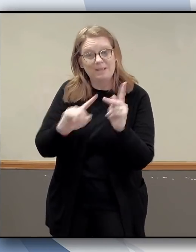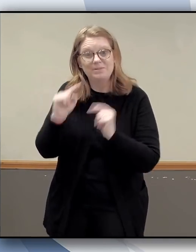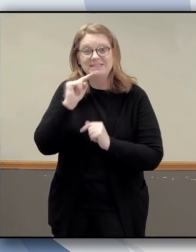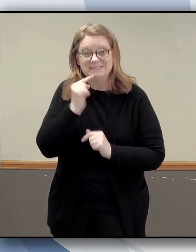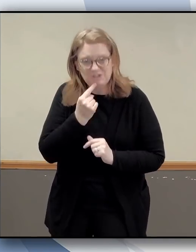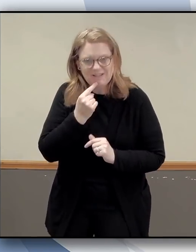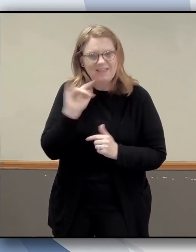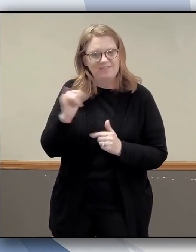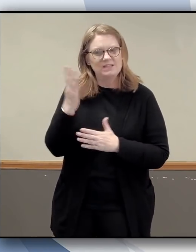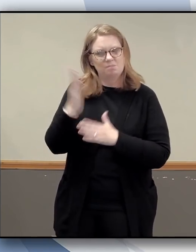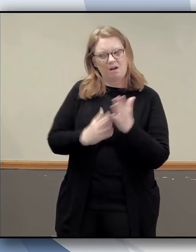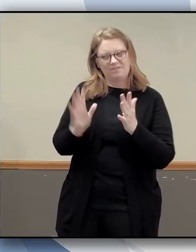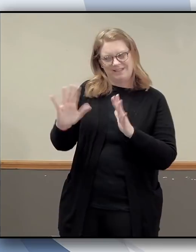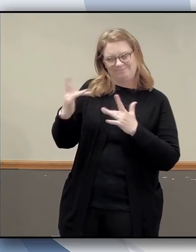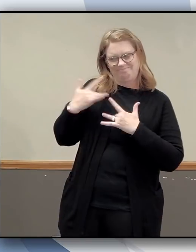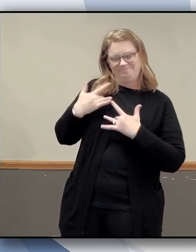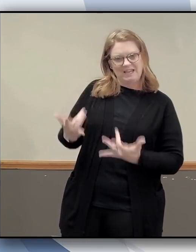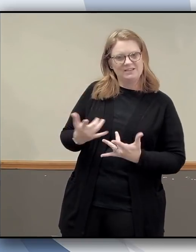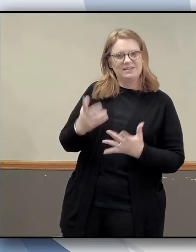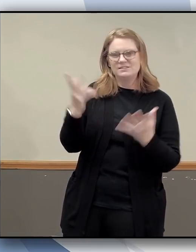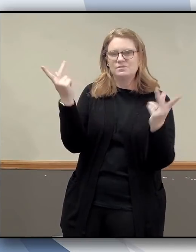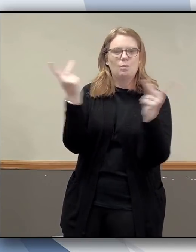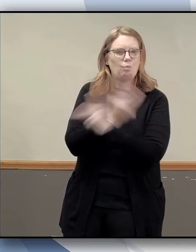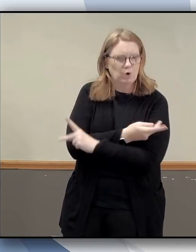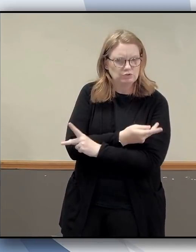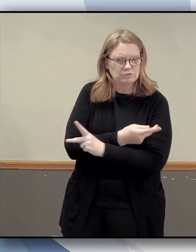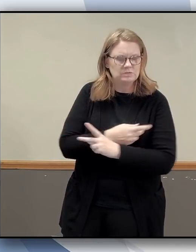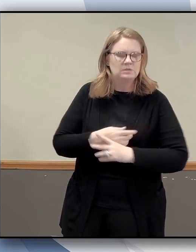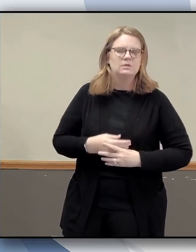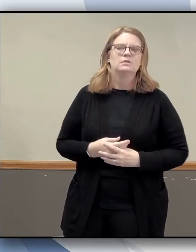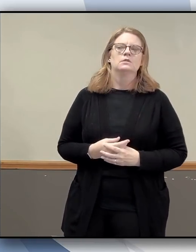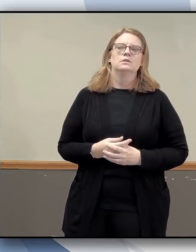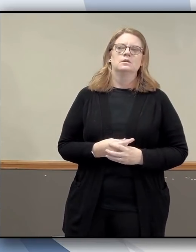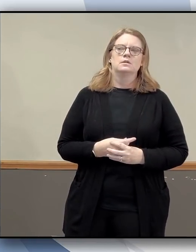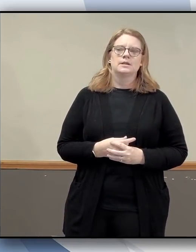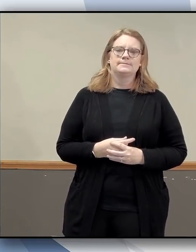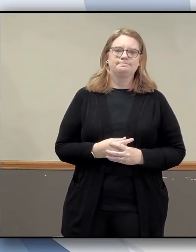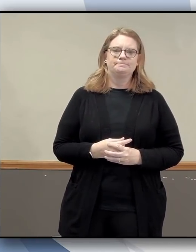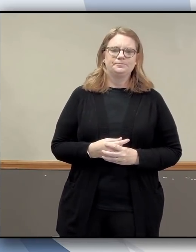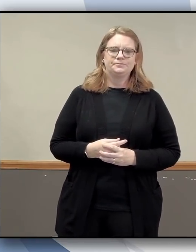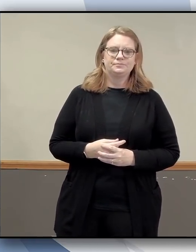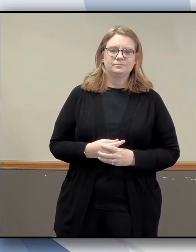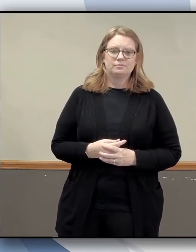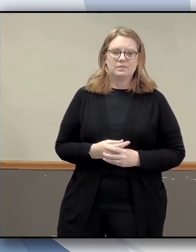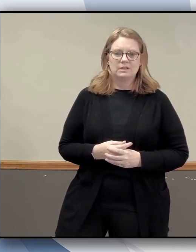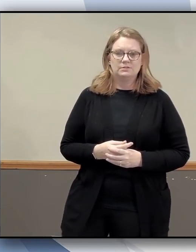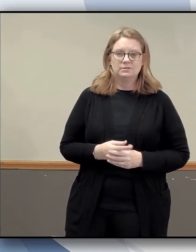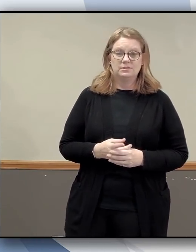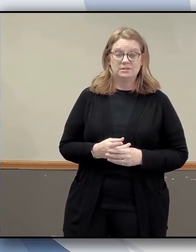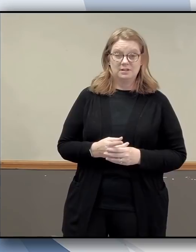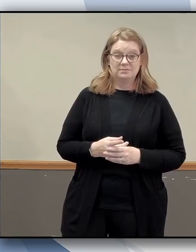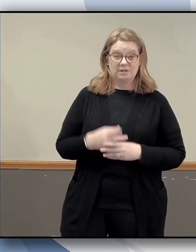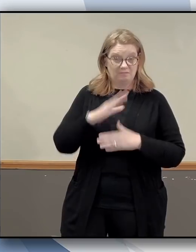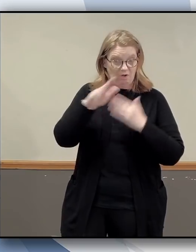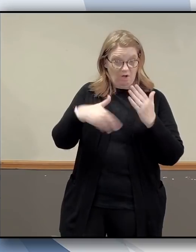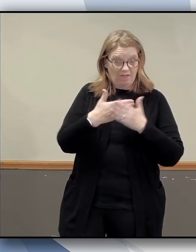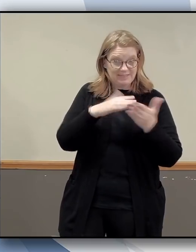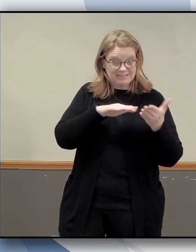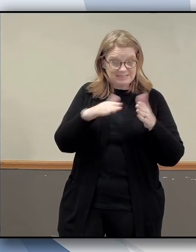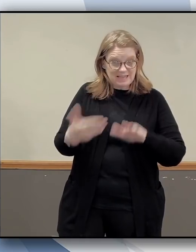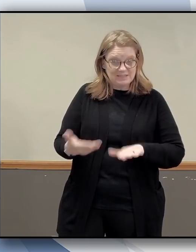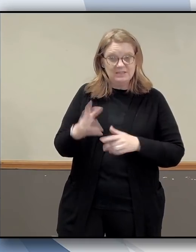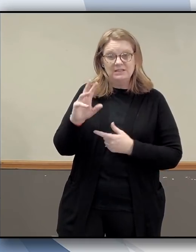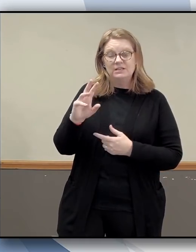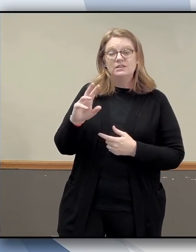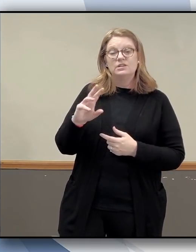insidious nature. We do know that, again, that of the fatalities that we've had, 62%